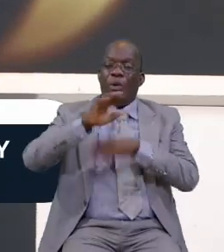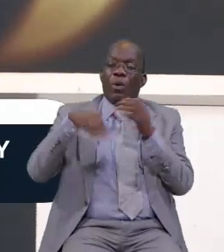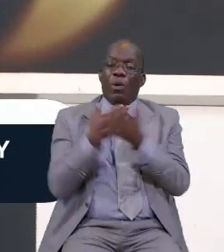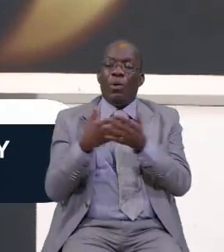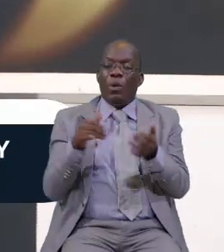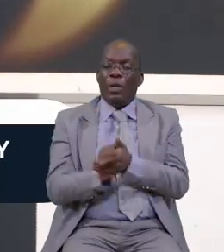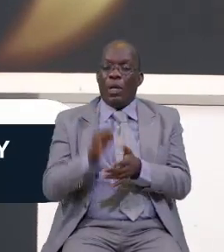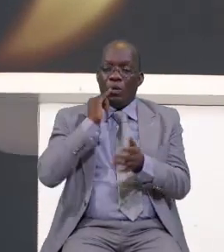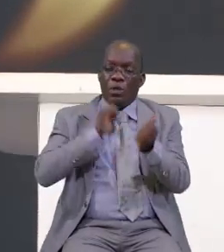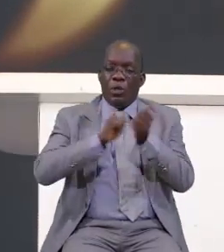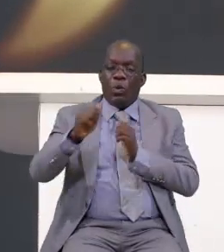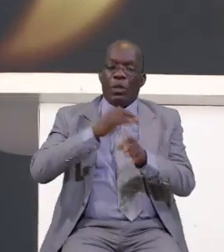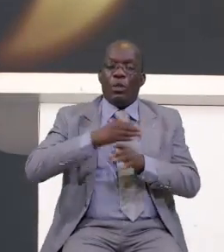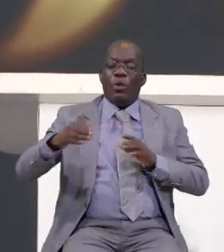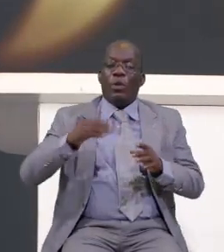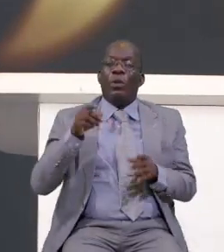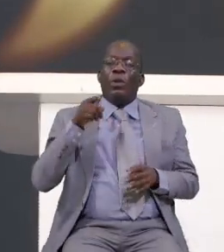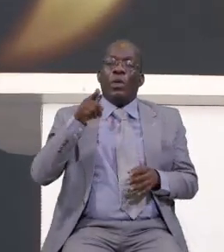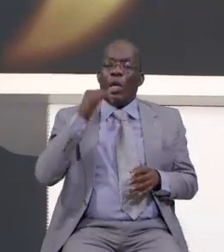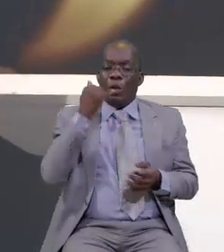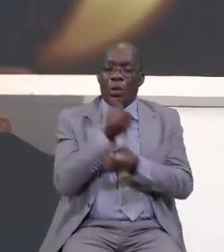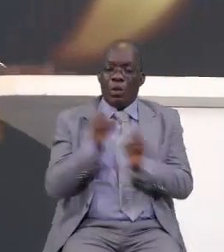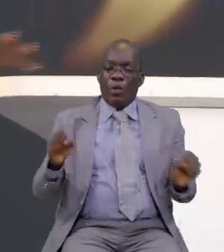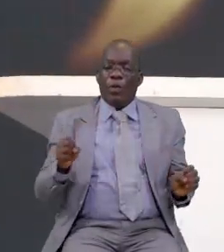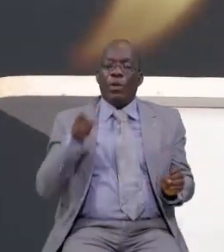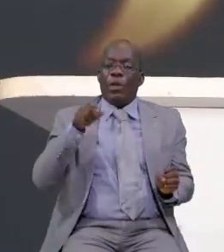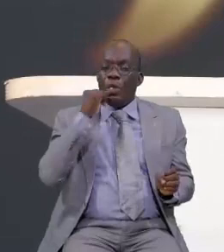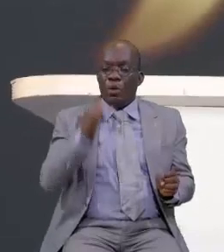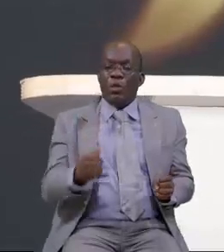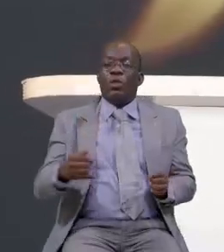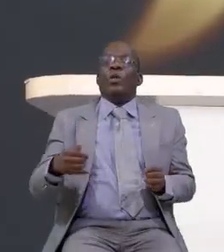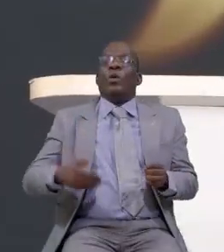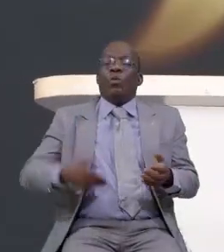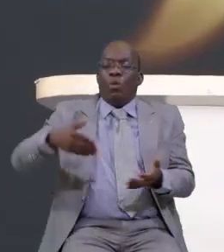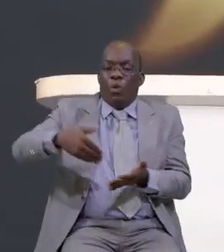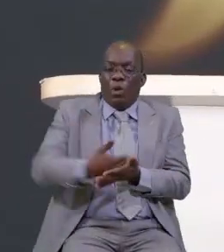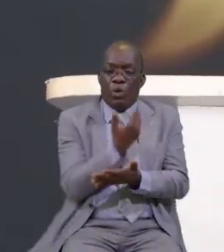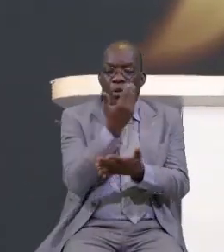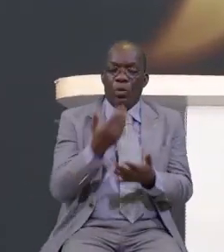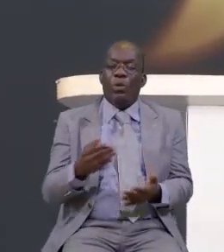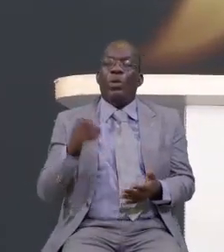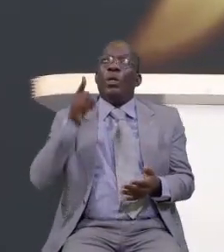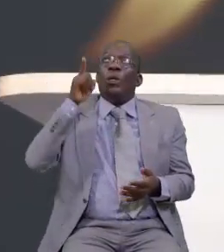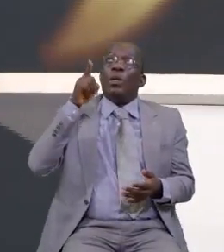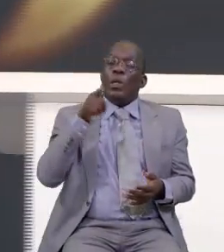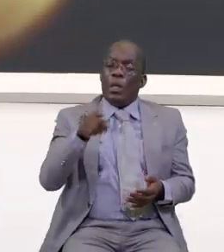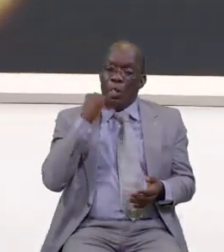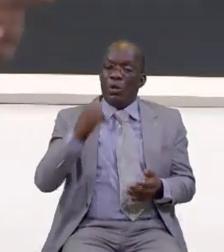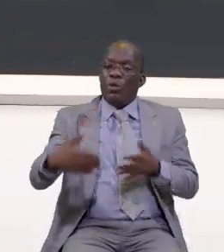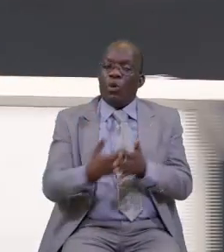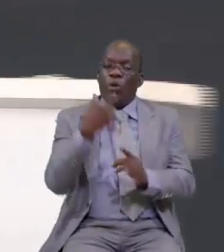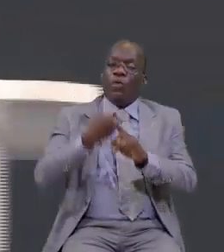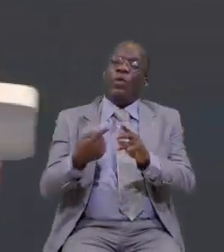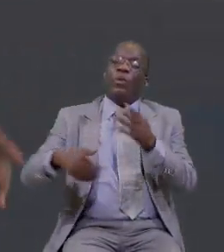born again. He's born anew. He's born from above. Because of that,